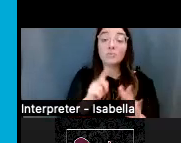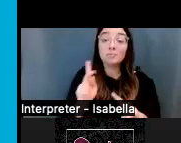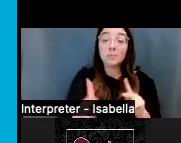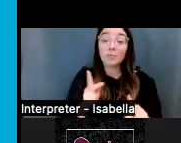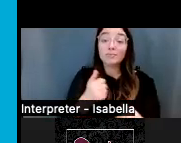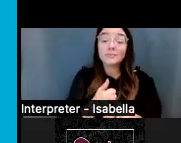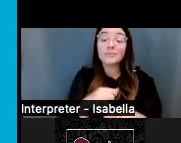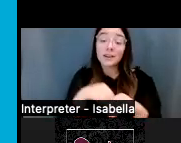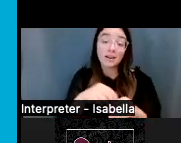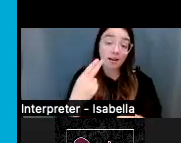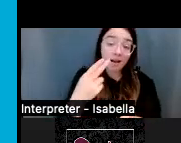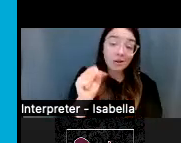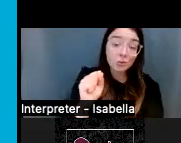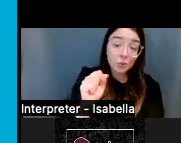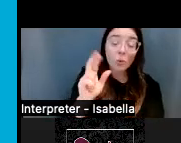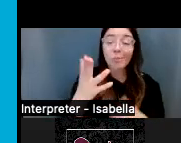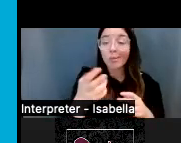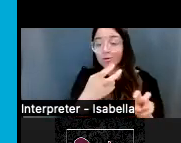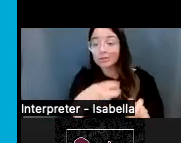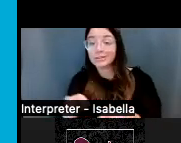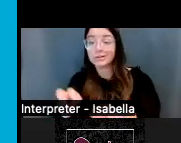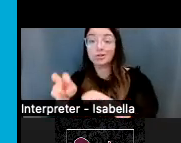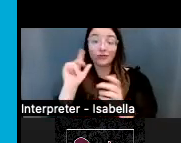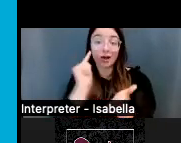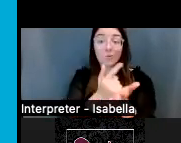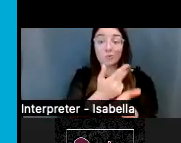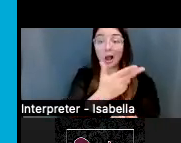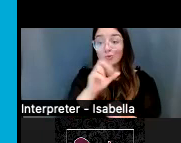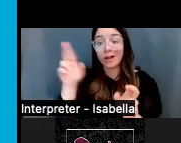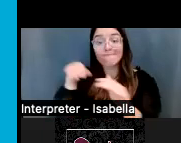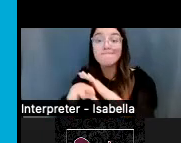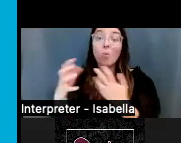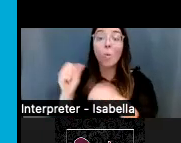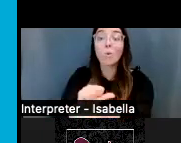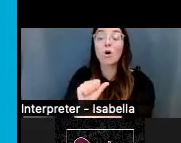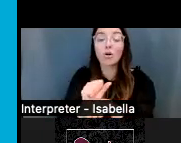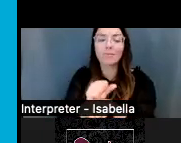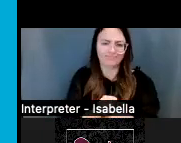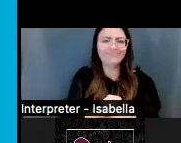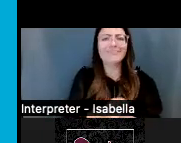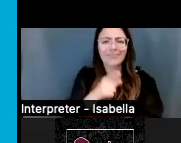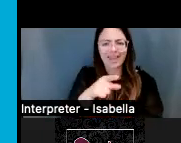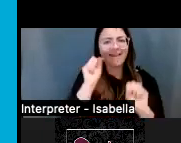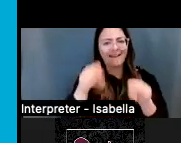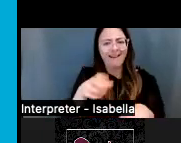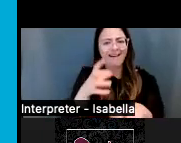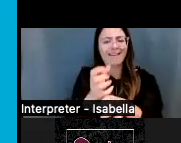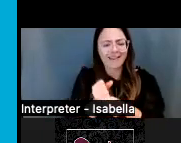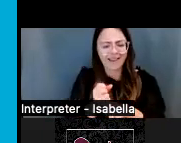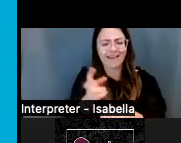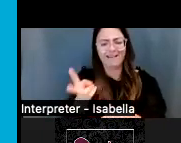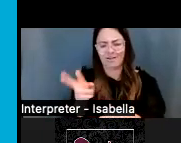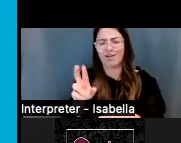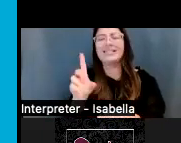in high school or transitioning into the workforce, they are very much eligible to receive those DRS services. And Emily is going to